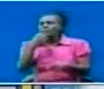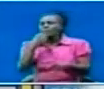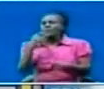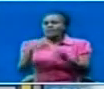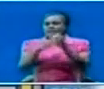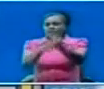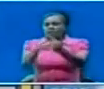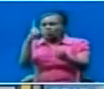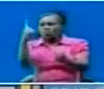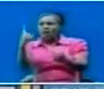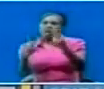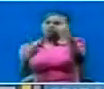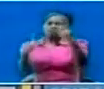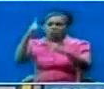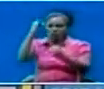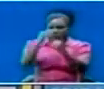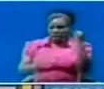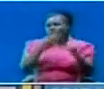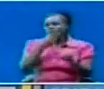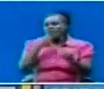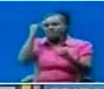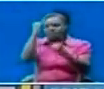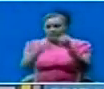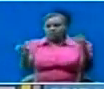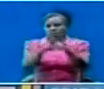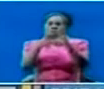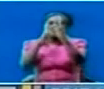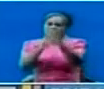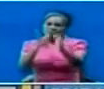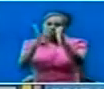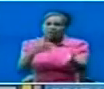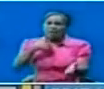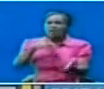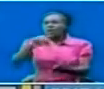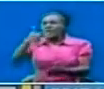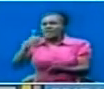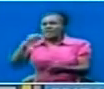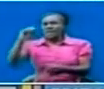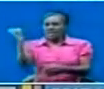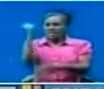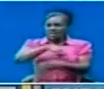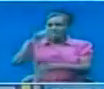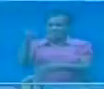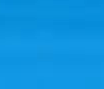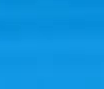1-2 finish for Kenya in the boys' 5,000 meters, and Victor Ogalle reports on yet another day of harvest for Kenya.